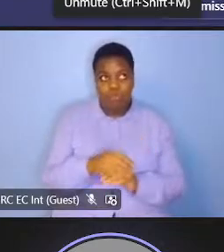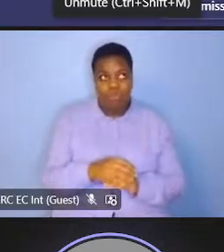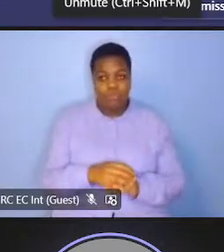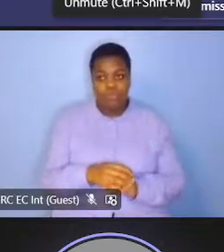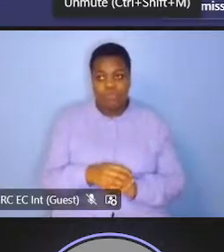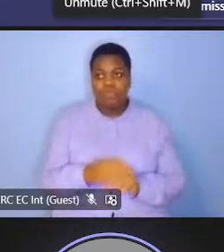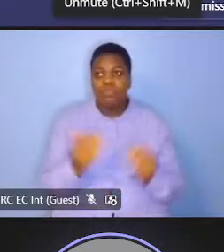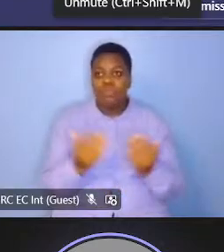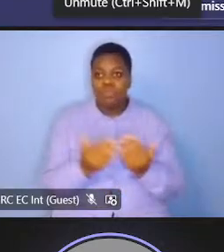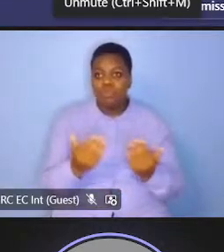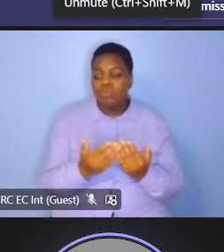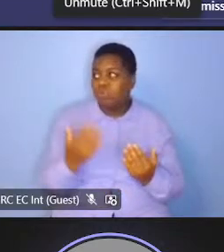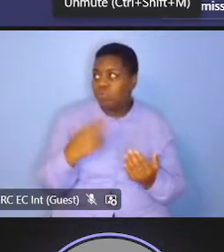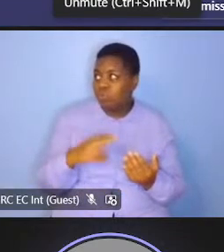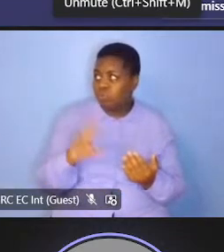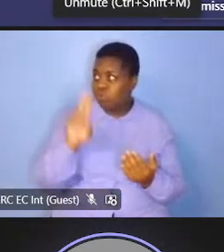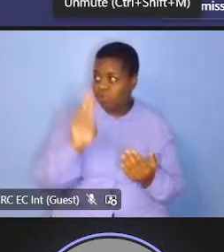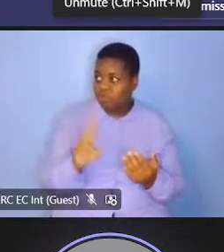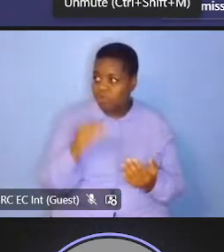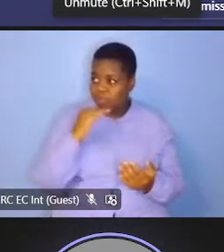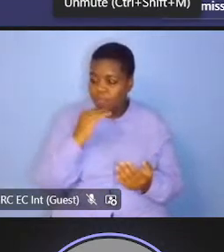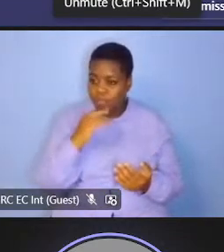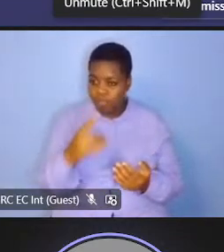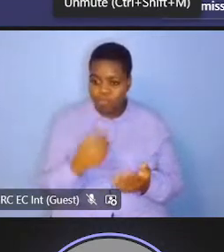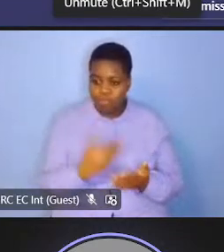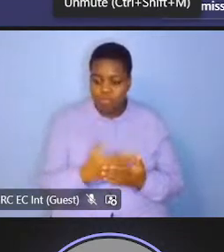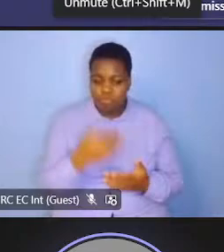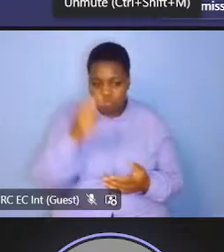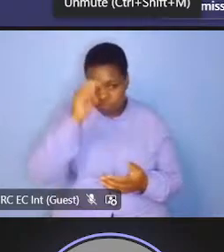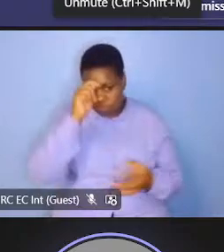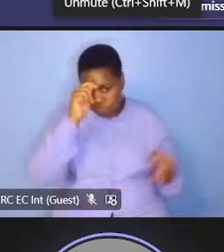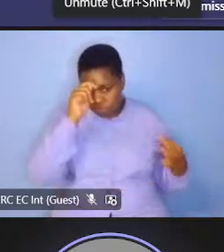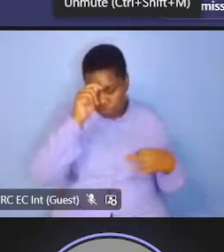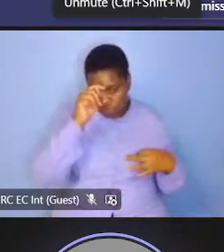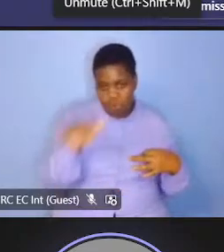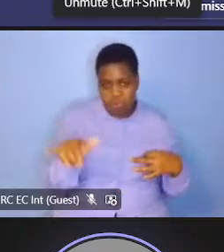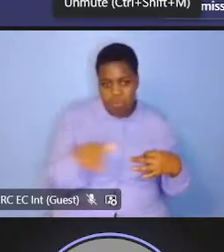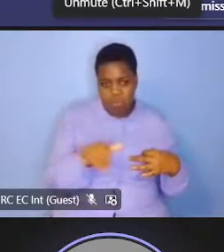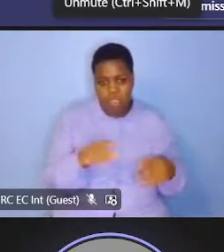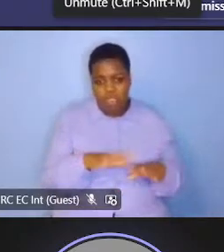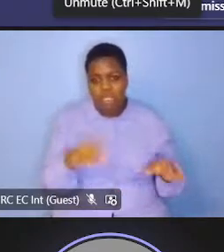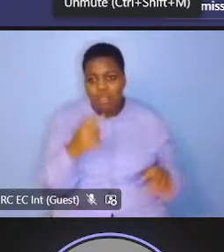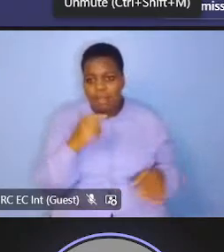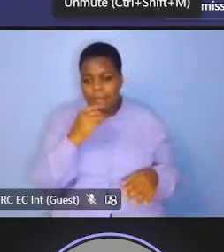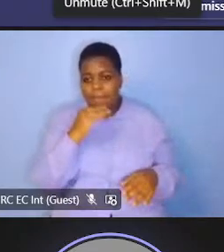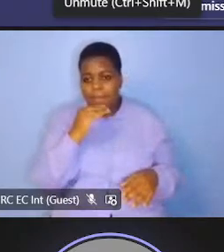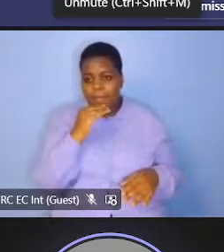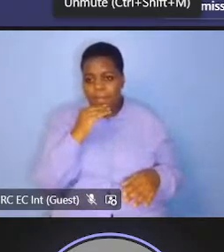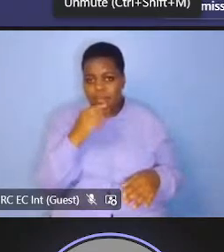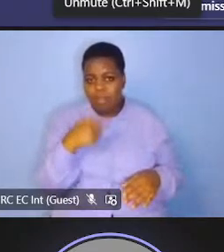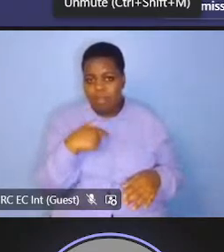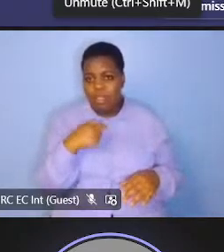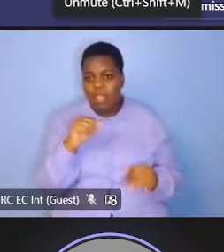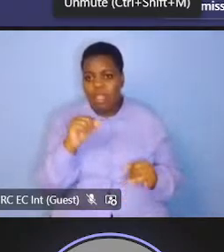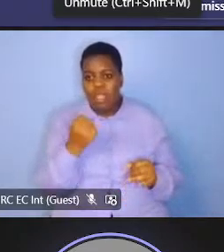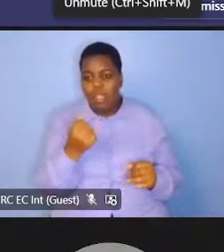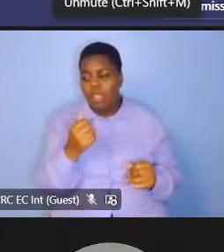school uniform is defined in terms of boys and girls, does not take into consideration